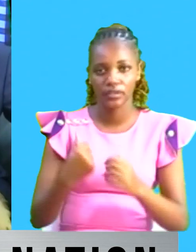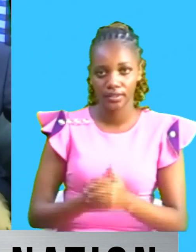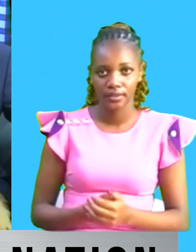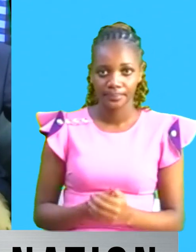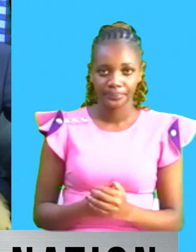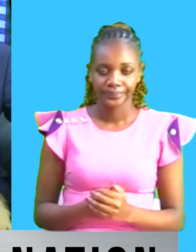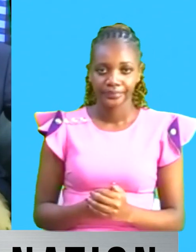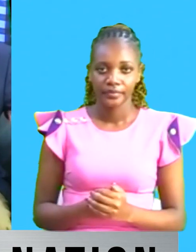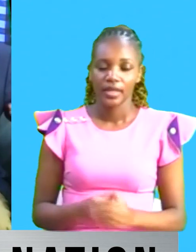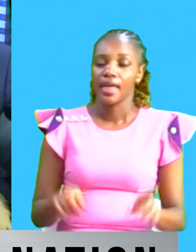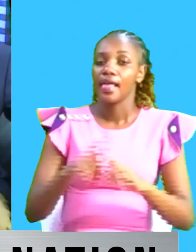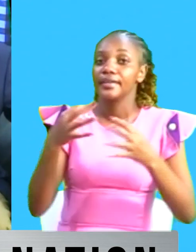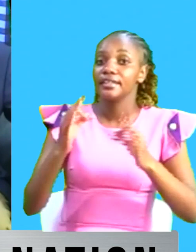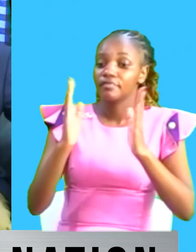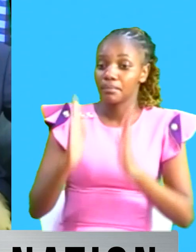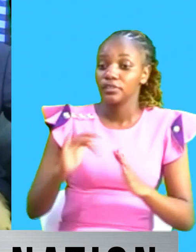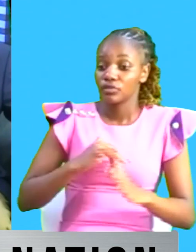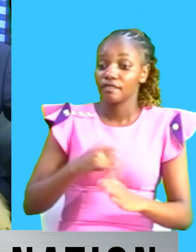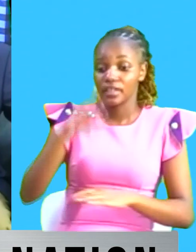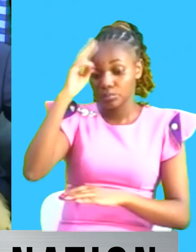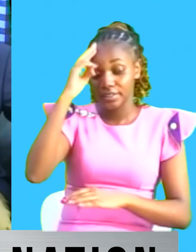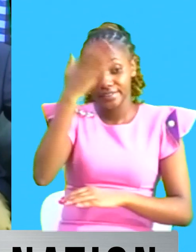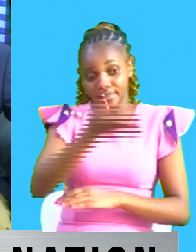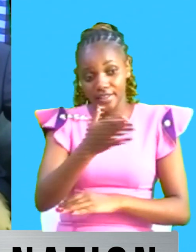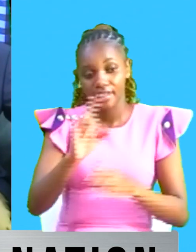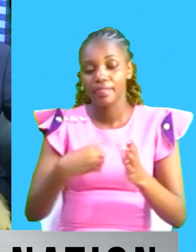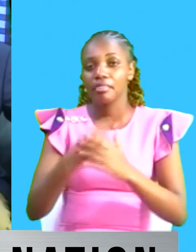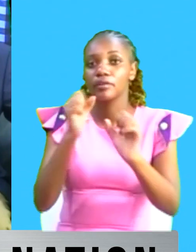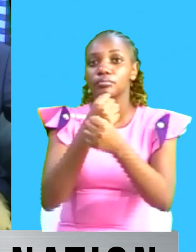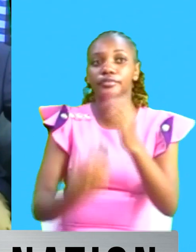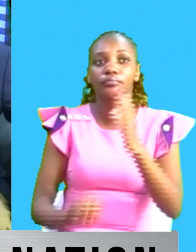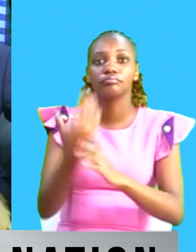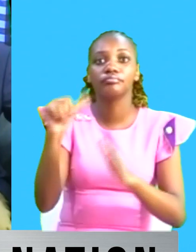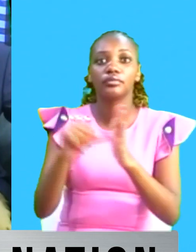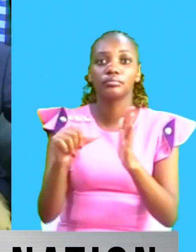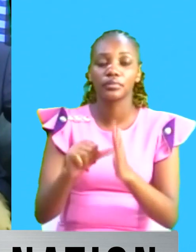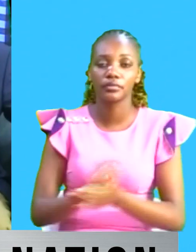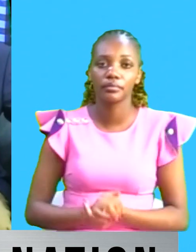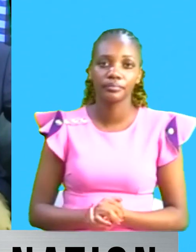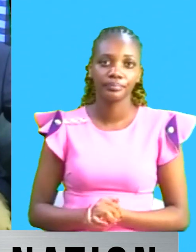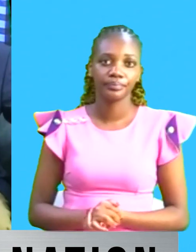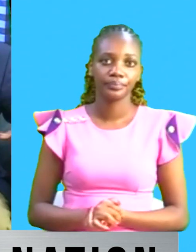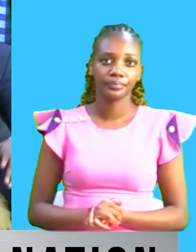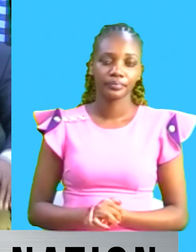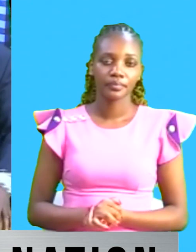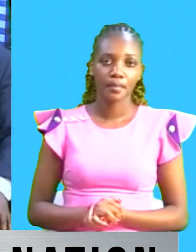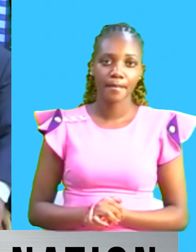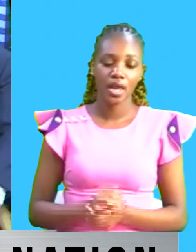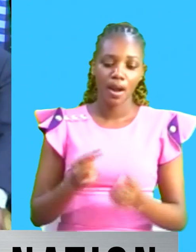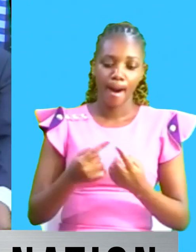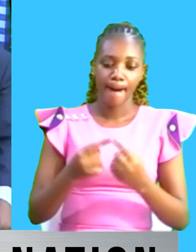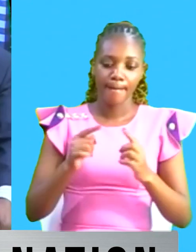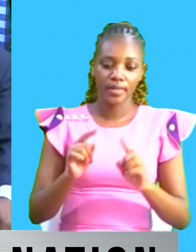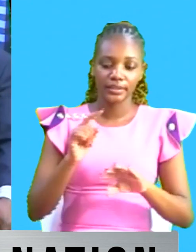it. And if somebody sees that the police are there, they will not really try to do monkey business. But